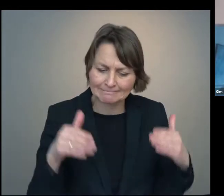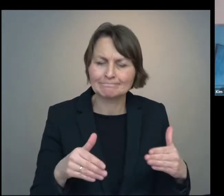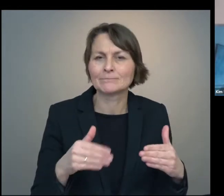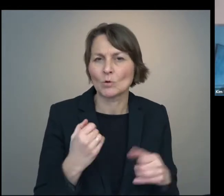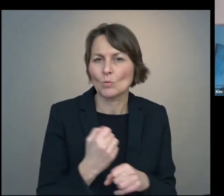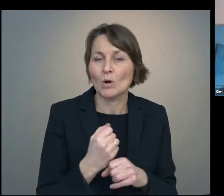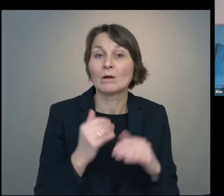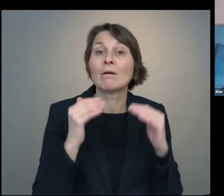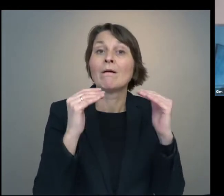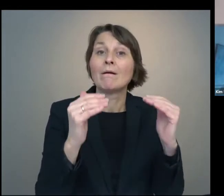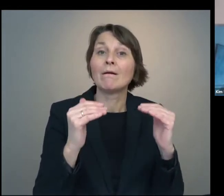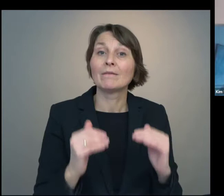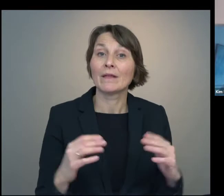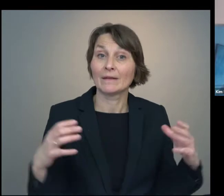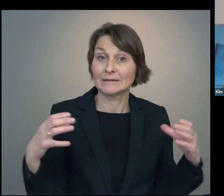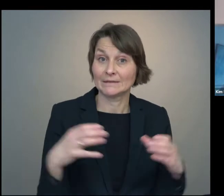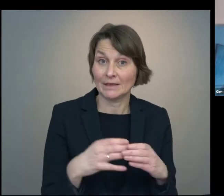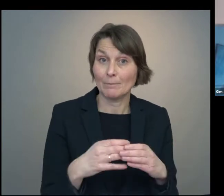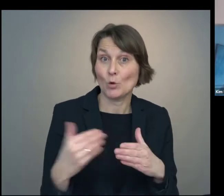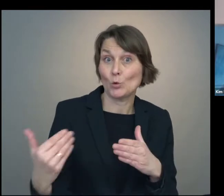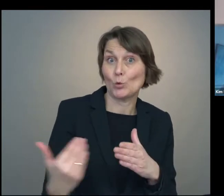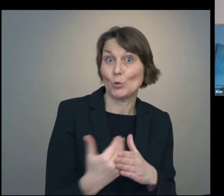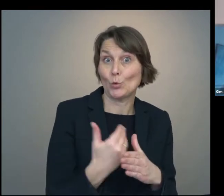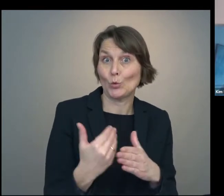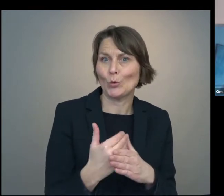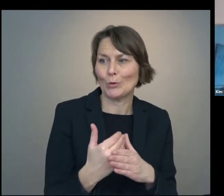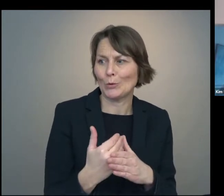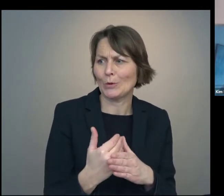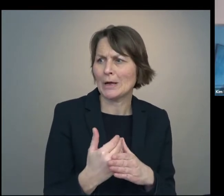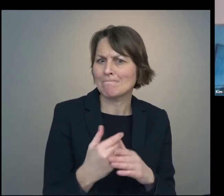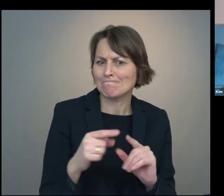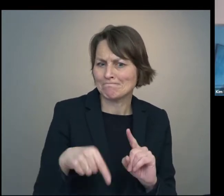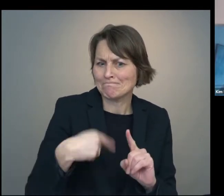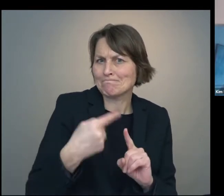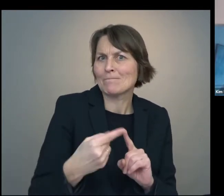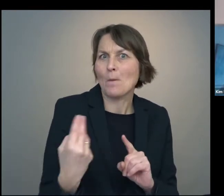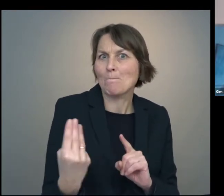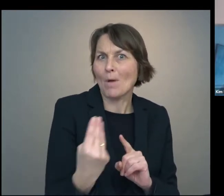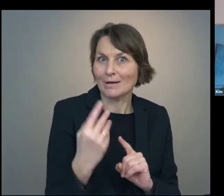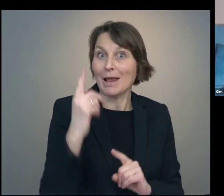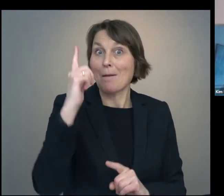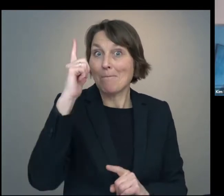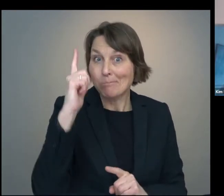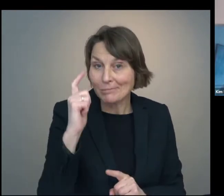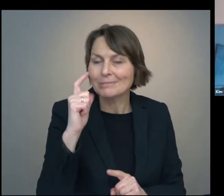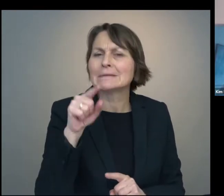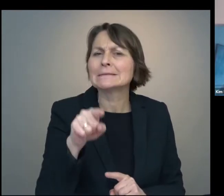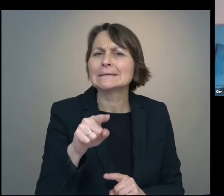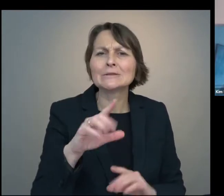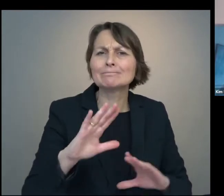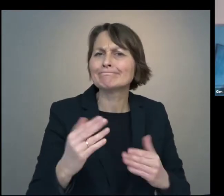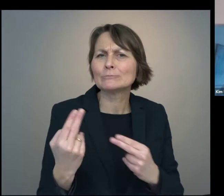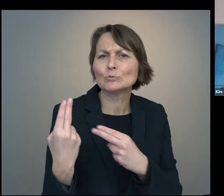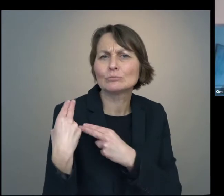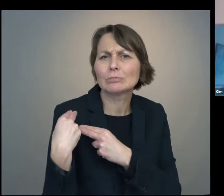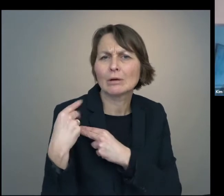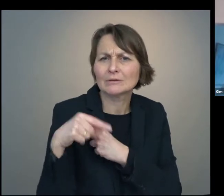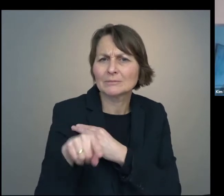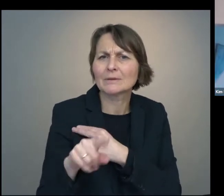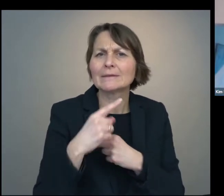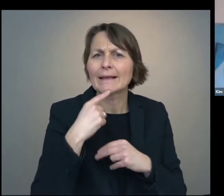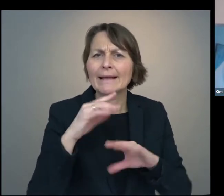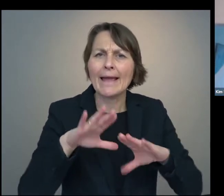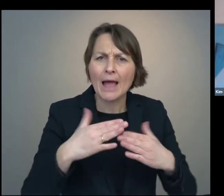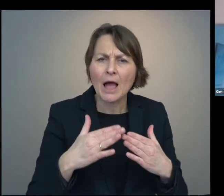And then we have a new team that's actually starting on Monday, that's focusing